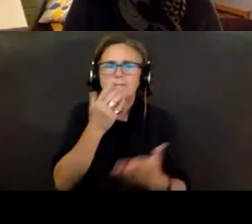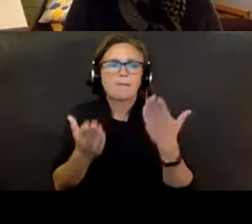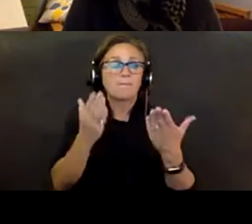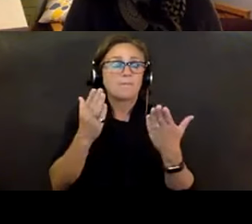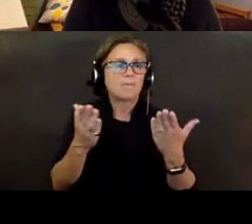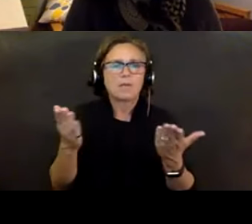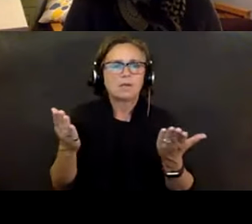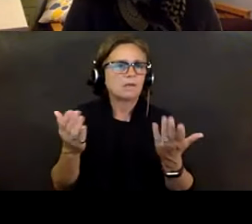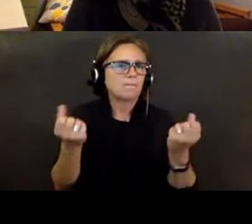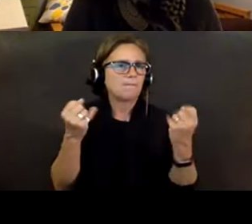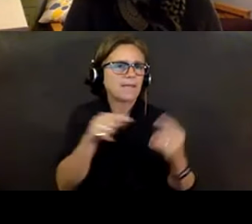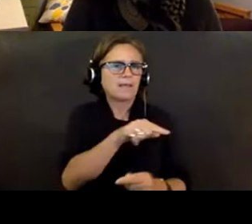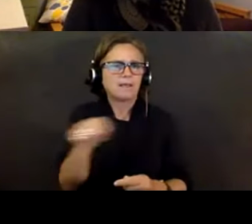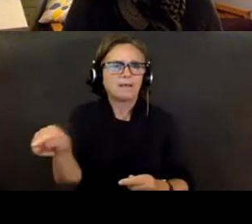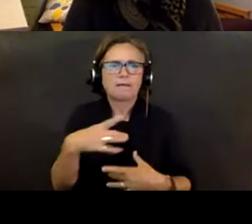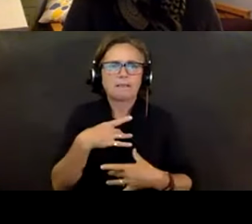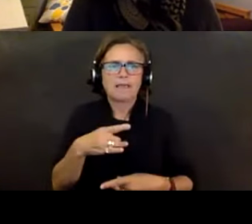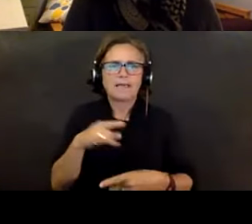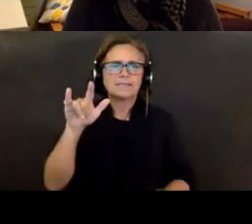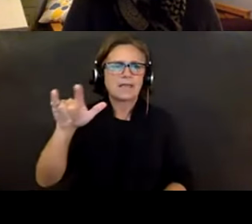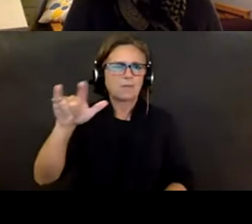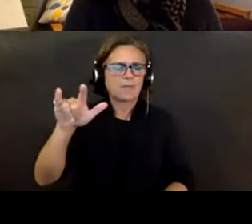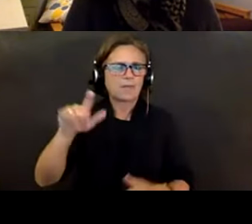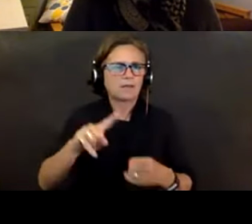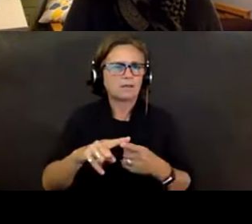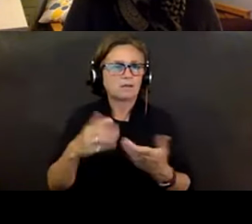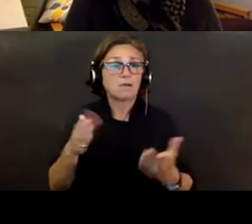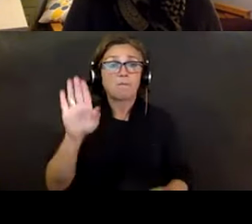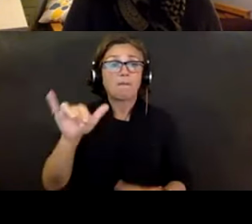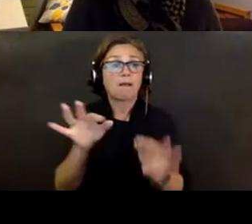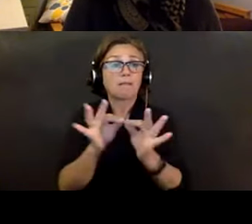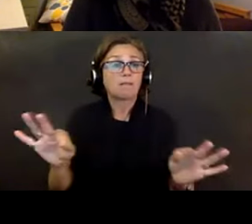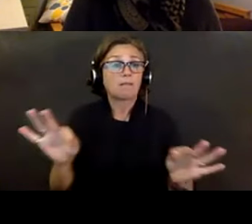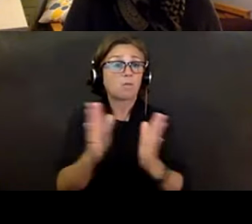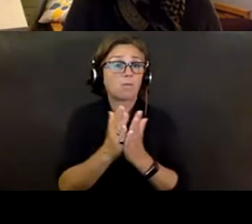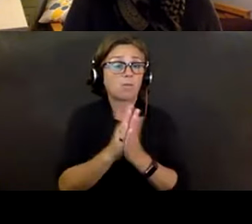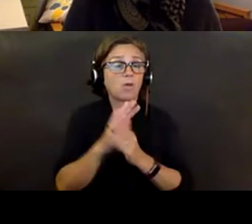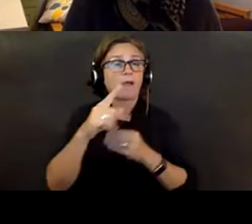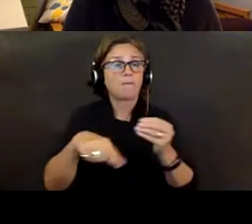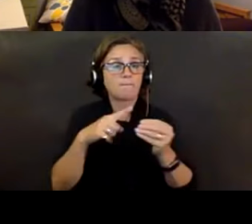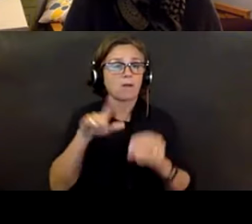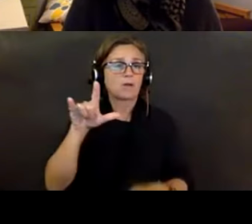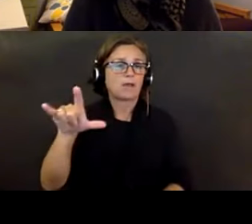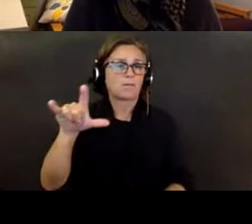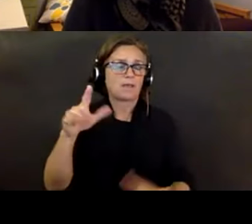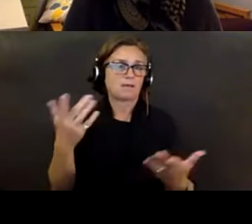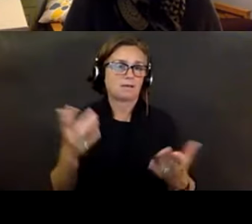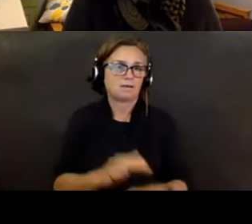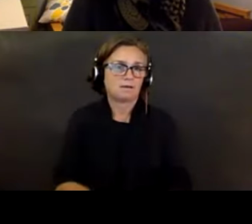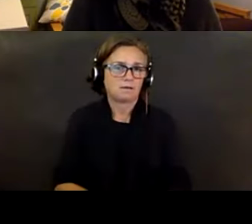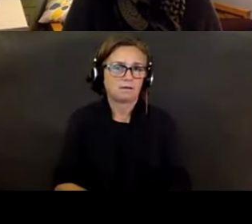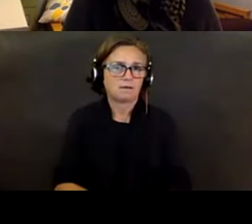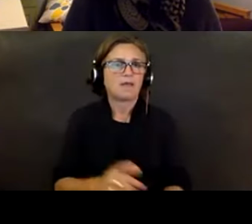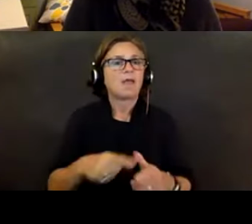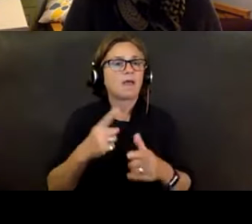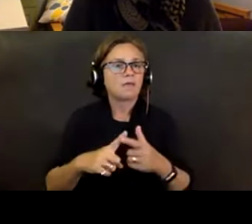that likes airplanes. It could be a book that's bilingual, right? These are opportunities to start to have these